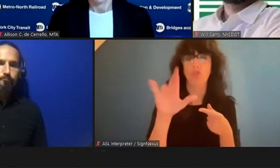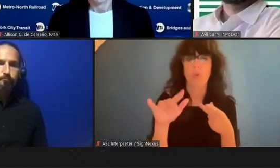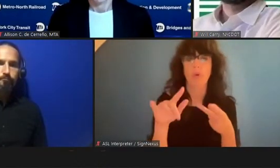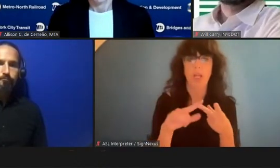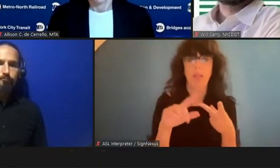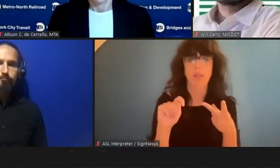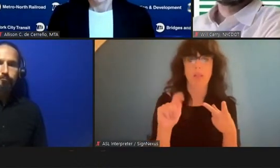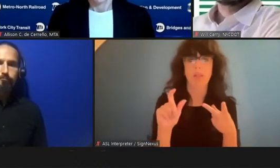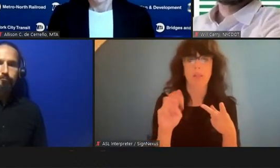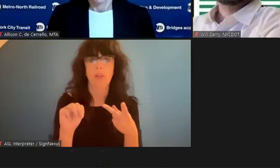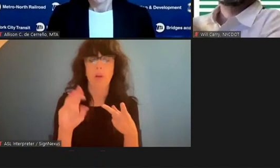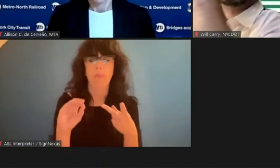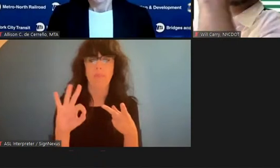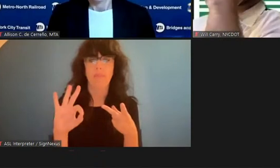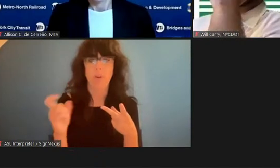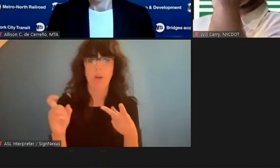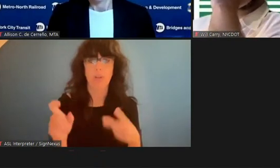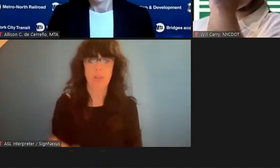tom fox